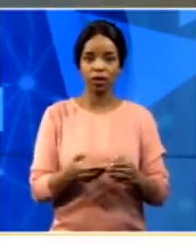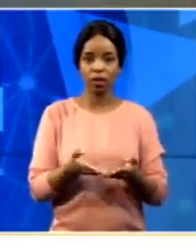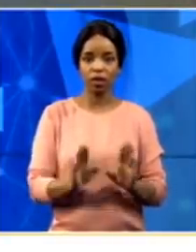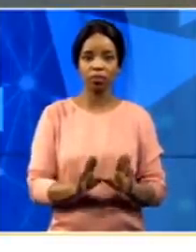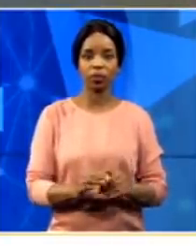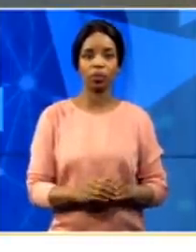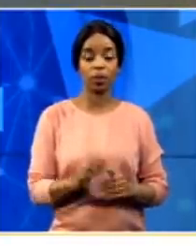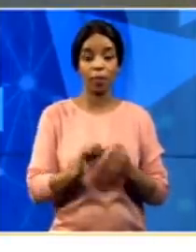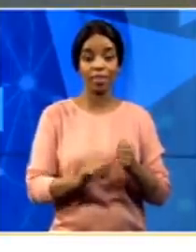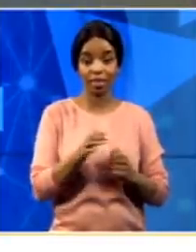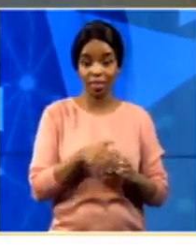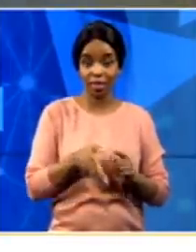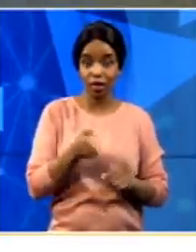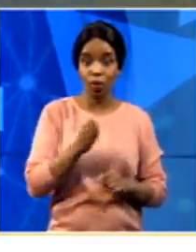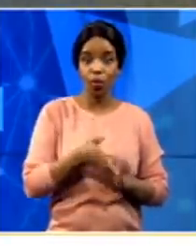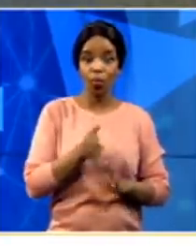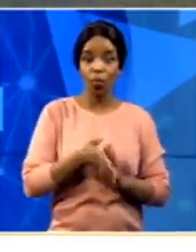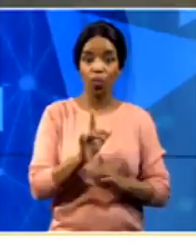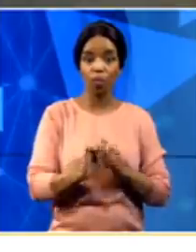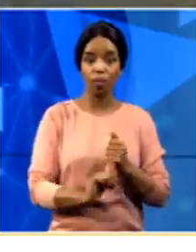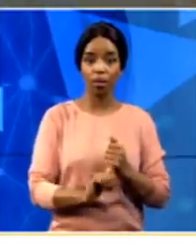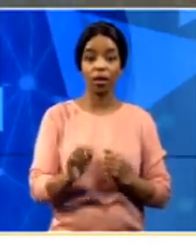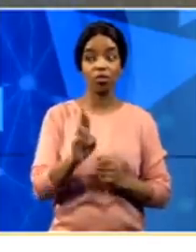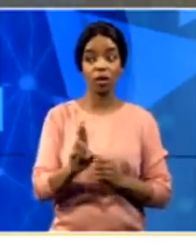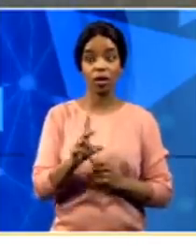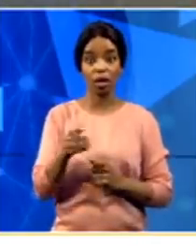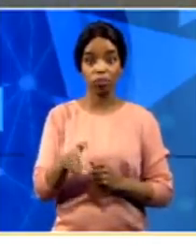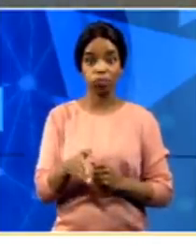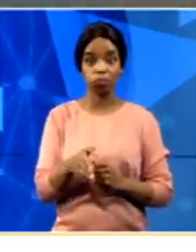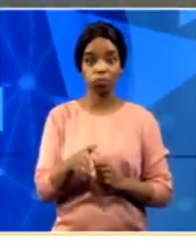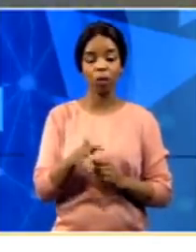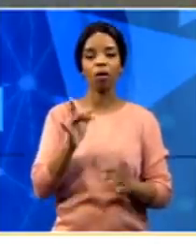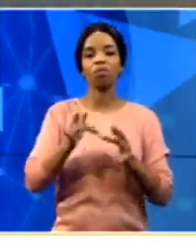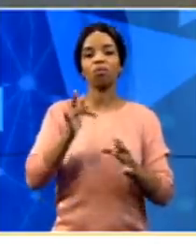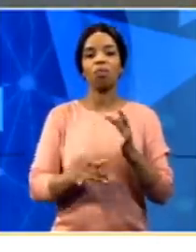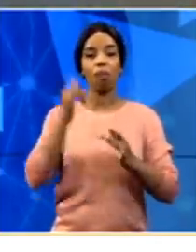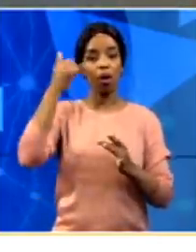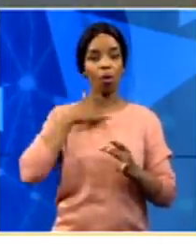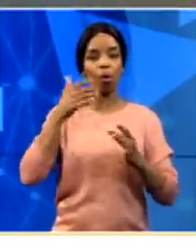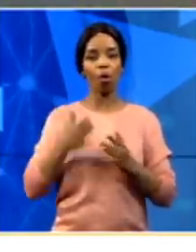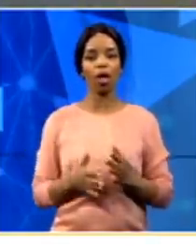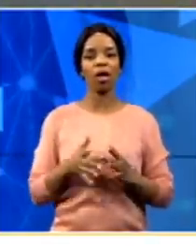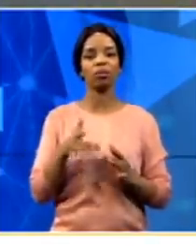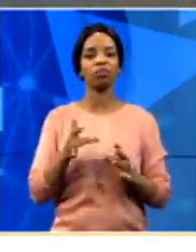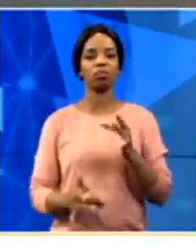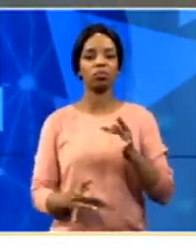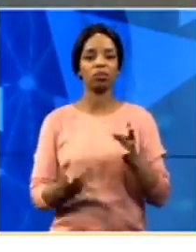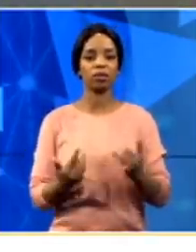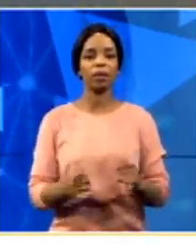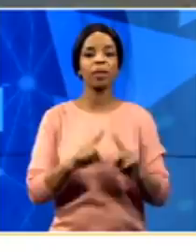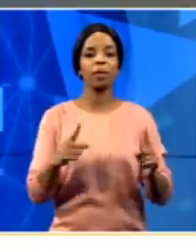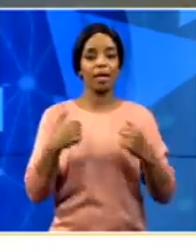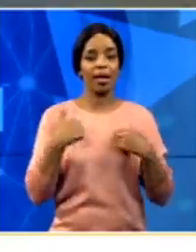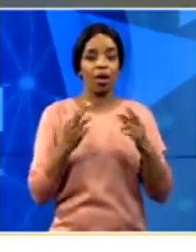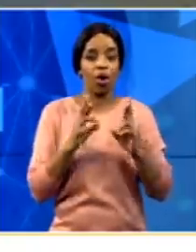to Renee. Renee, are you still on the line? No, we've lost Renee, but I hope that does help,